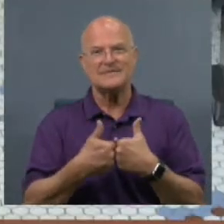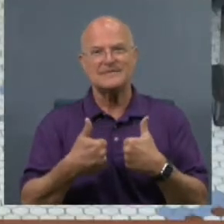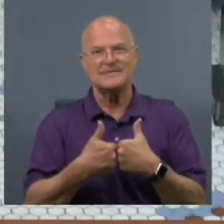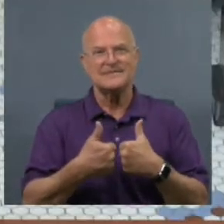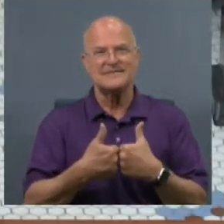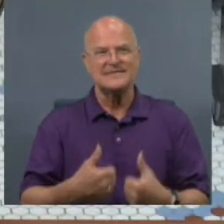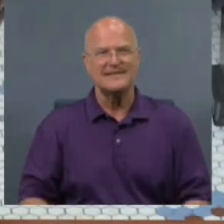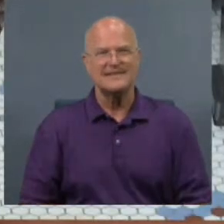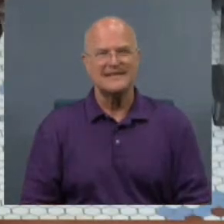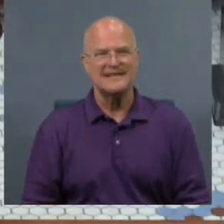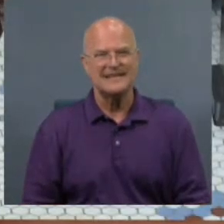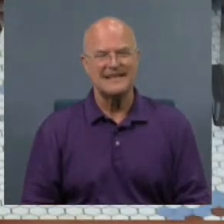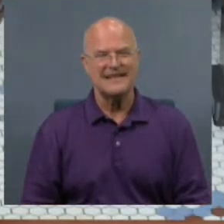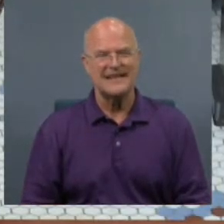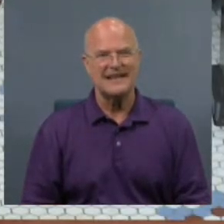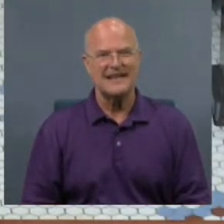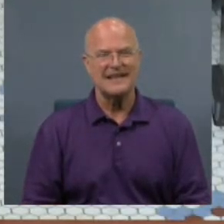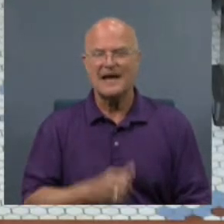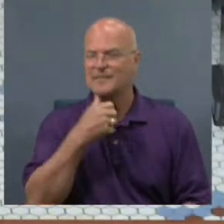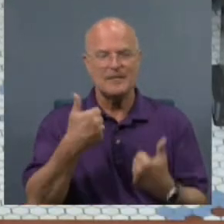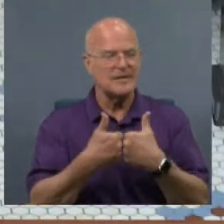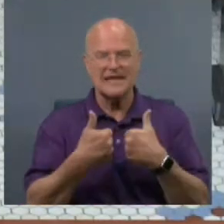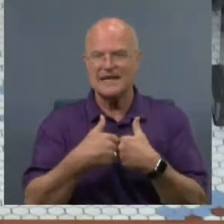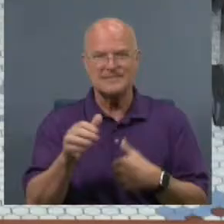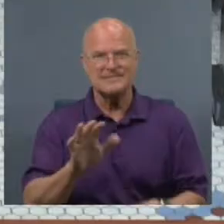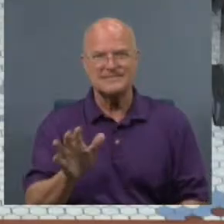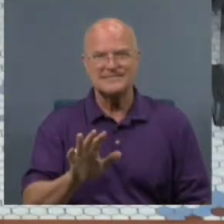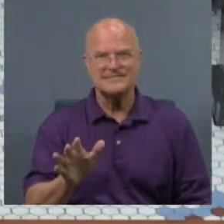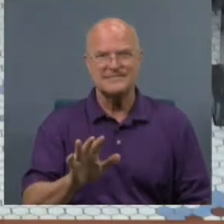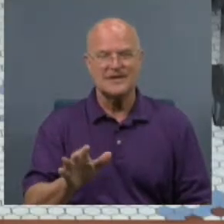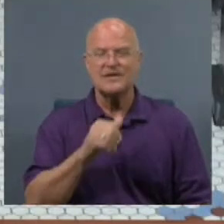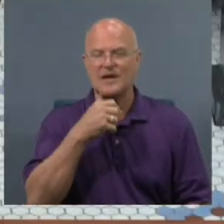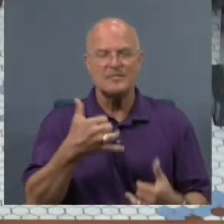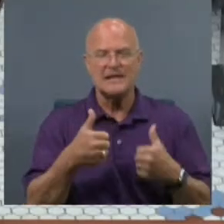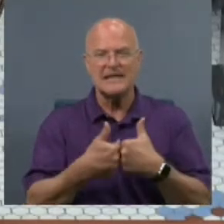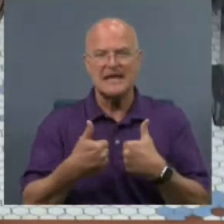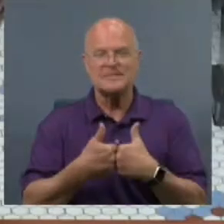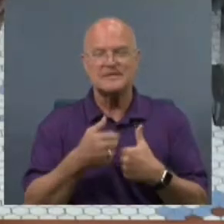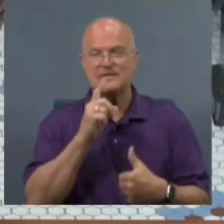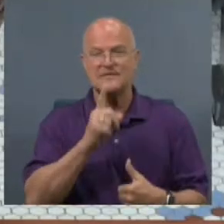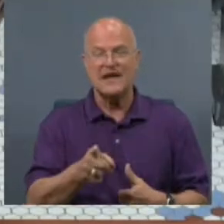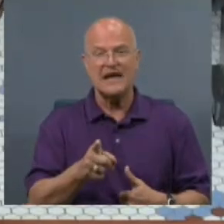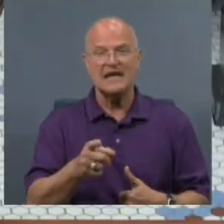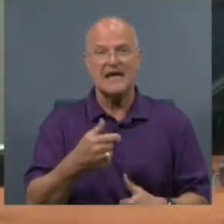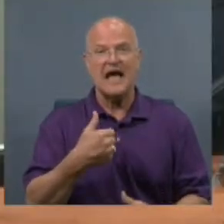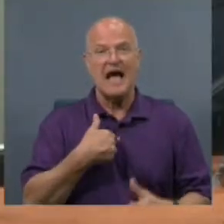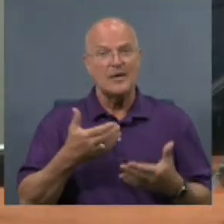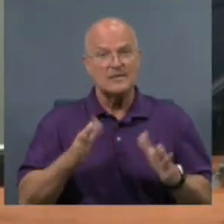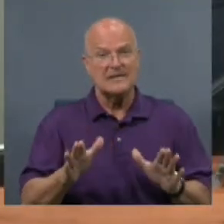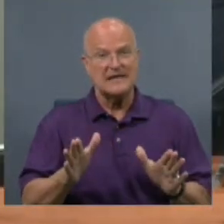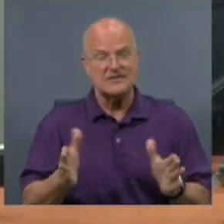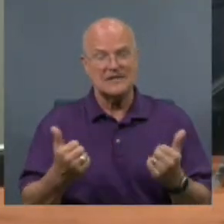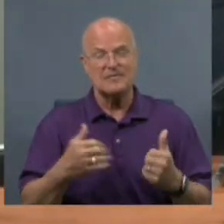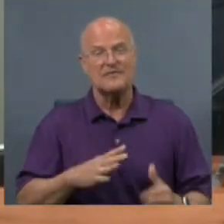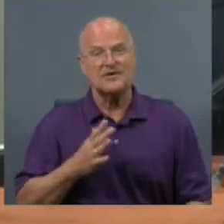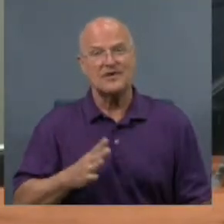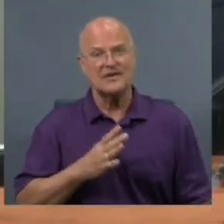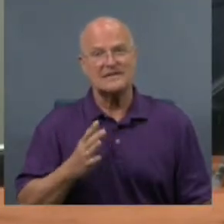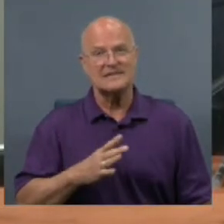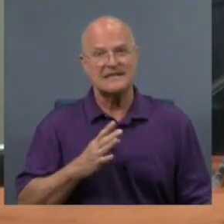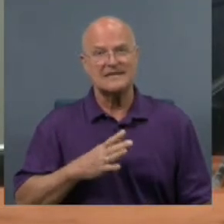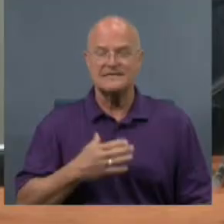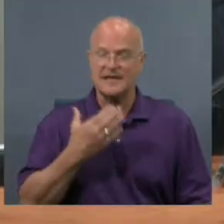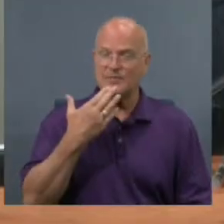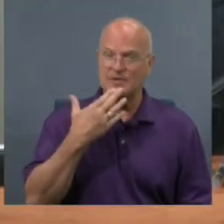Please don't do that. Please. I'm not playing any games. We're not playing any games. And as a matter of fact, I was letting you come up for a courtesy. And